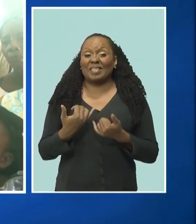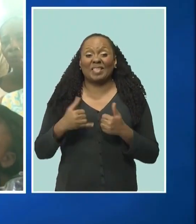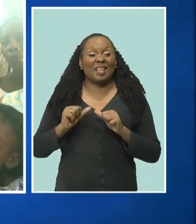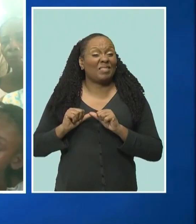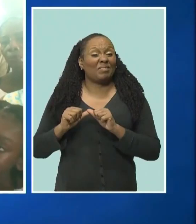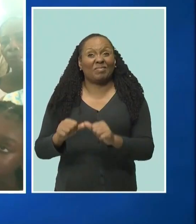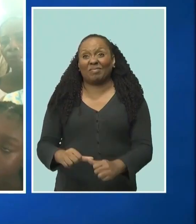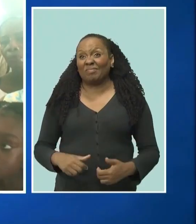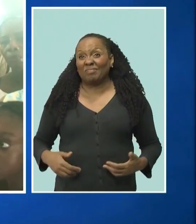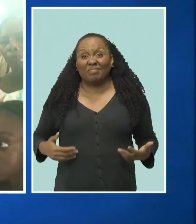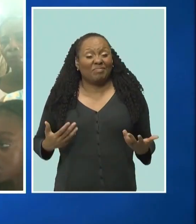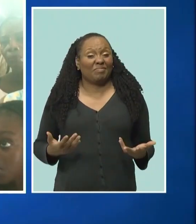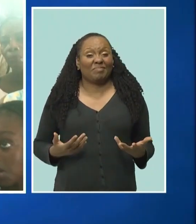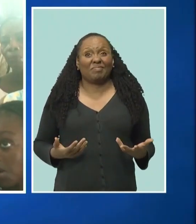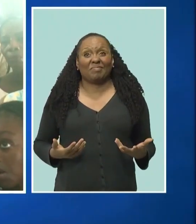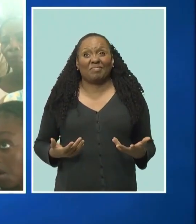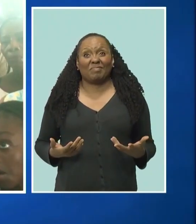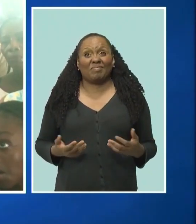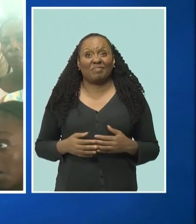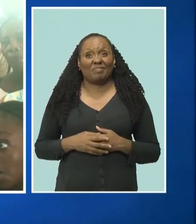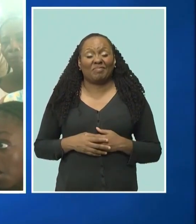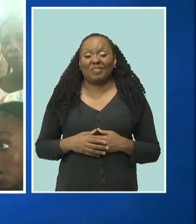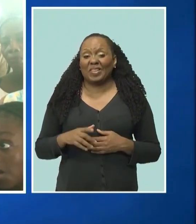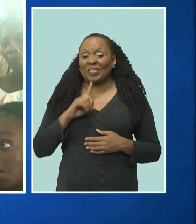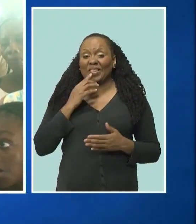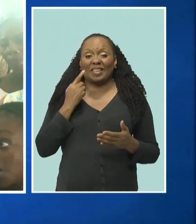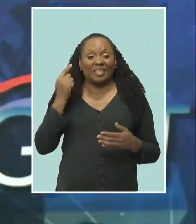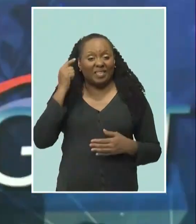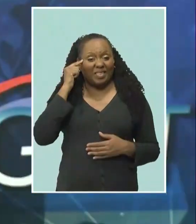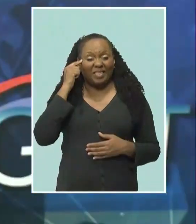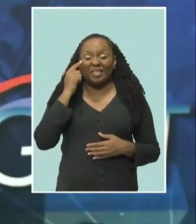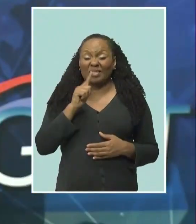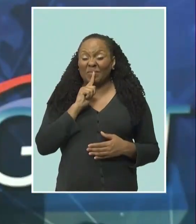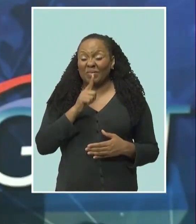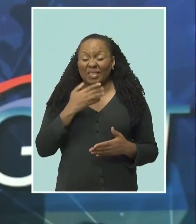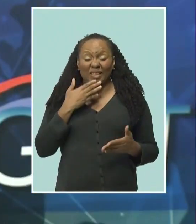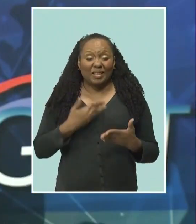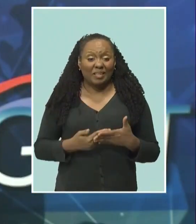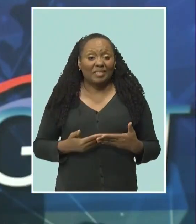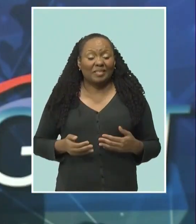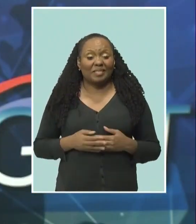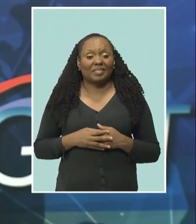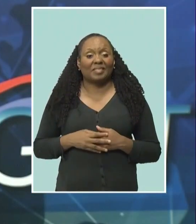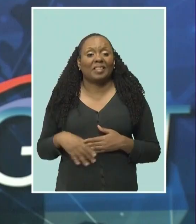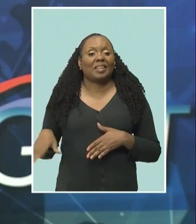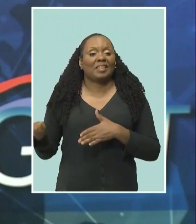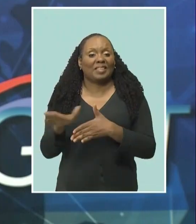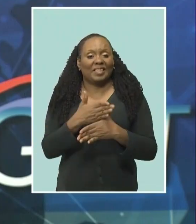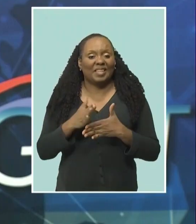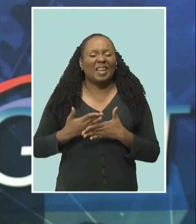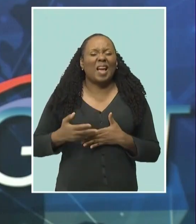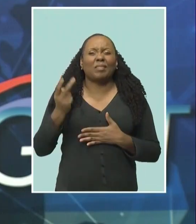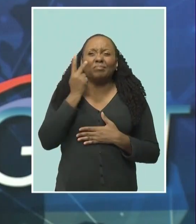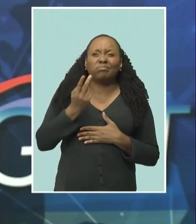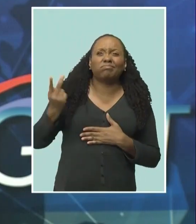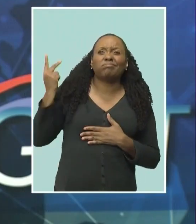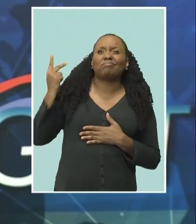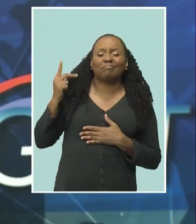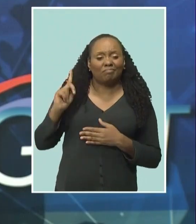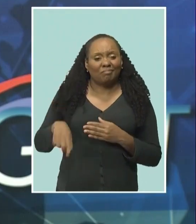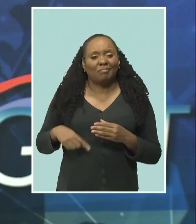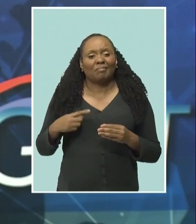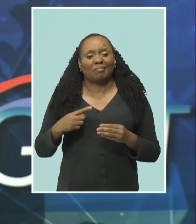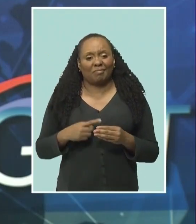It's wonderful. I think it is good. Miss Boyce has been sharing her fond memories of the grandmother